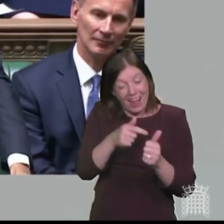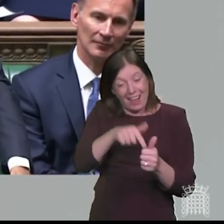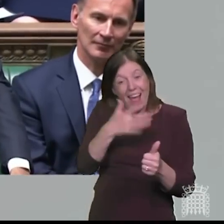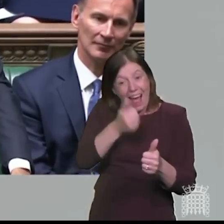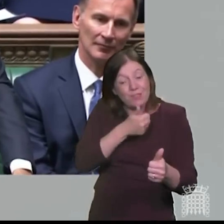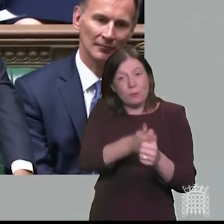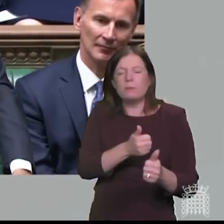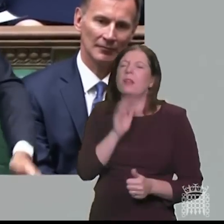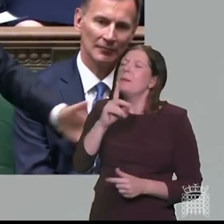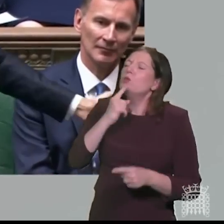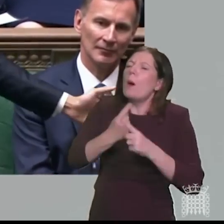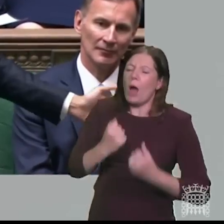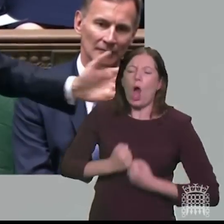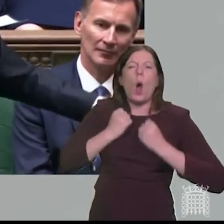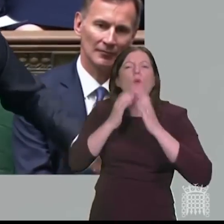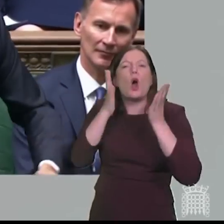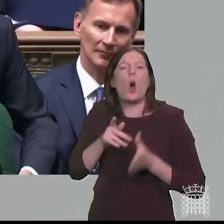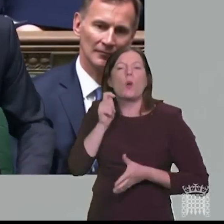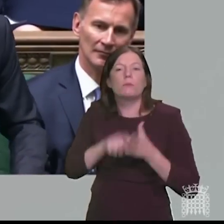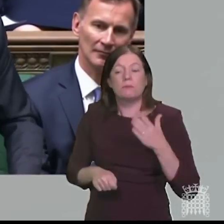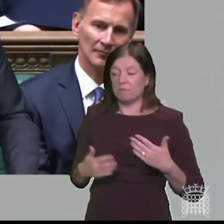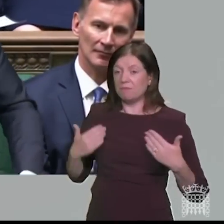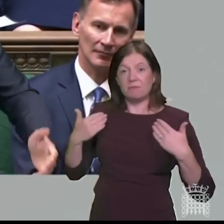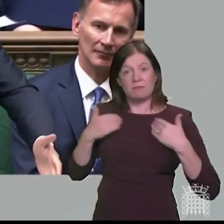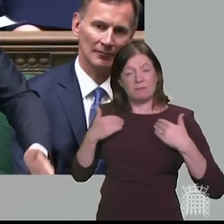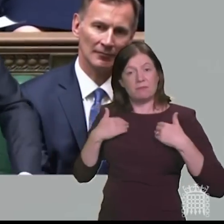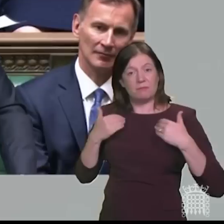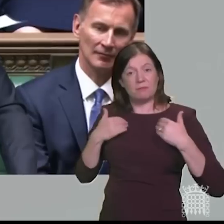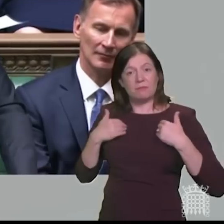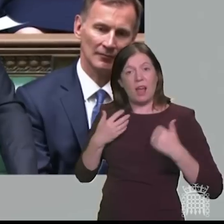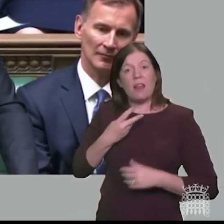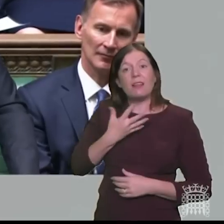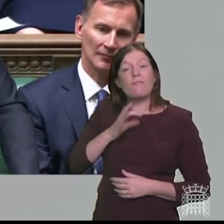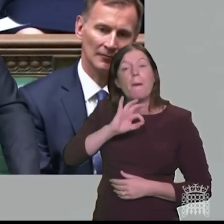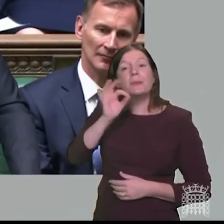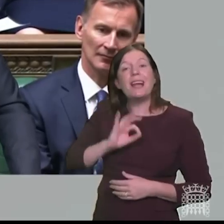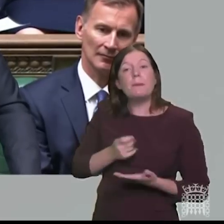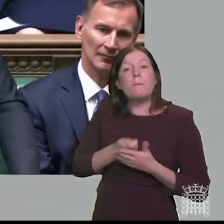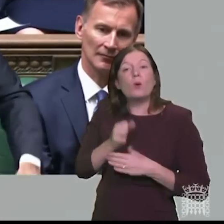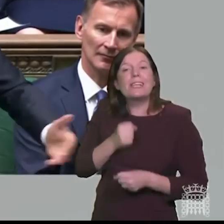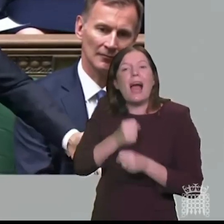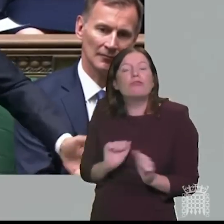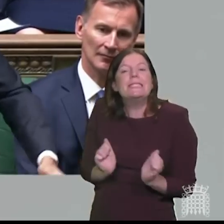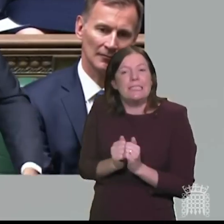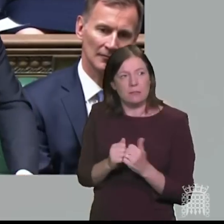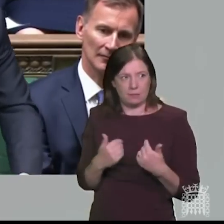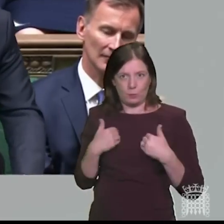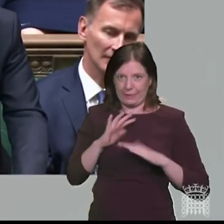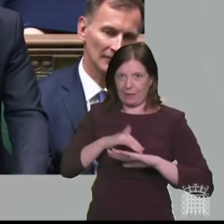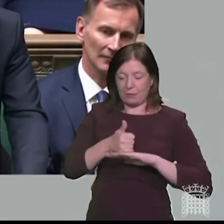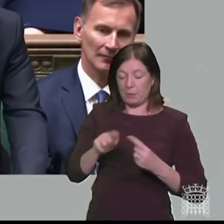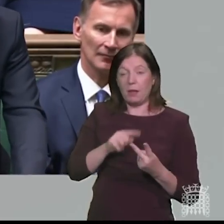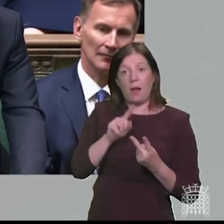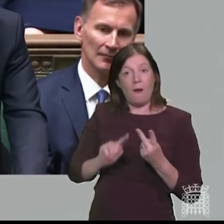home ownership, Mr. Speaker. That's why we, on this side of the House, introduced a 95% mortgage guarantee scheme. It's why we introduced the